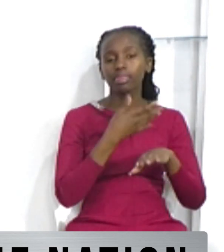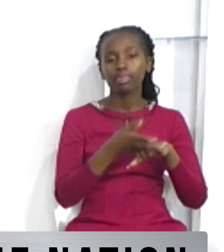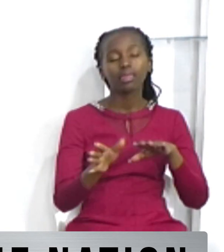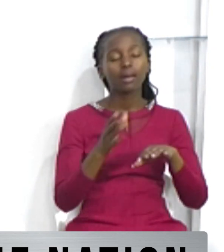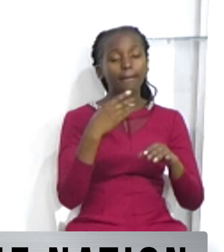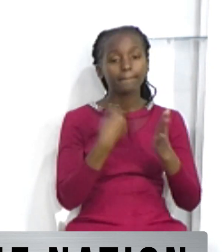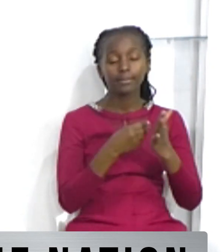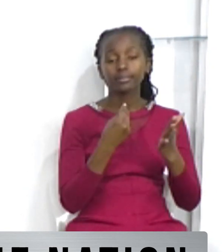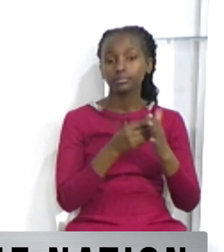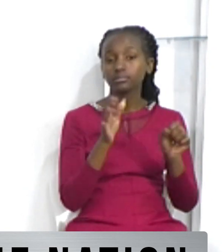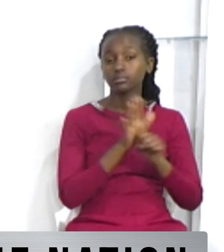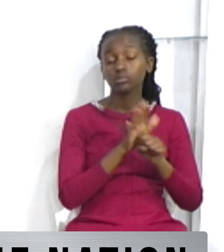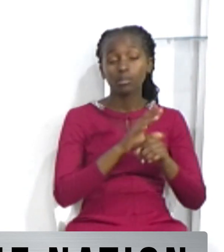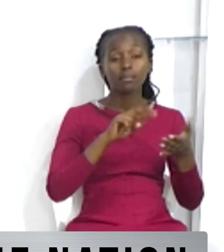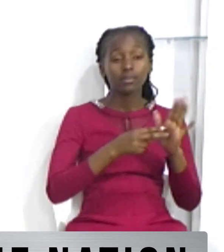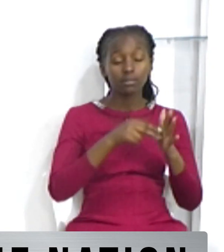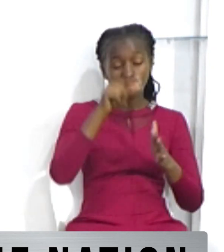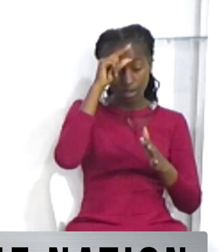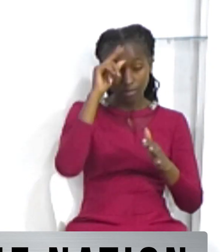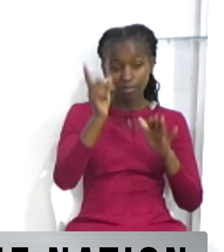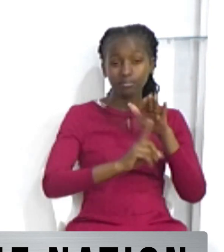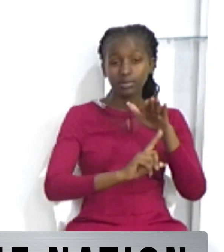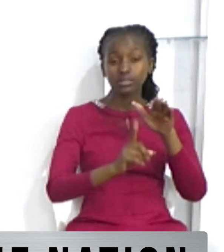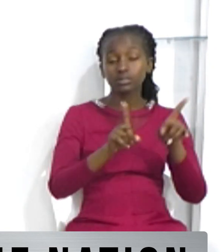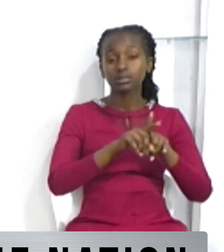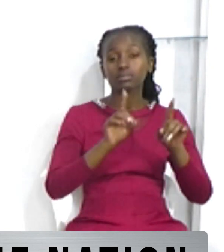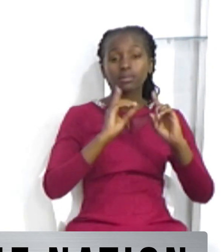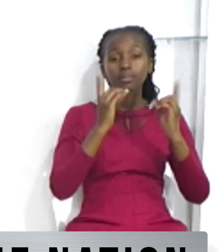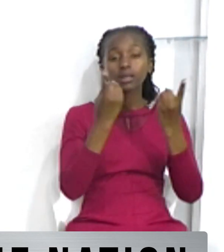the board in the government ministries and departments,